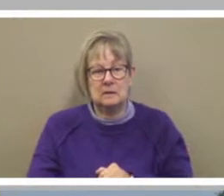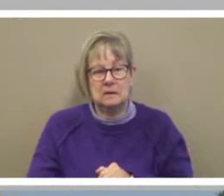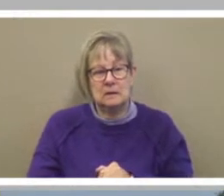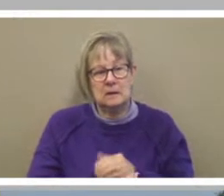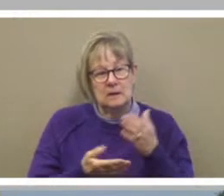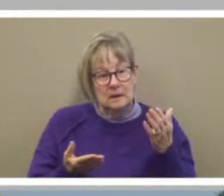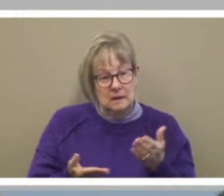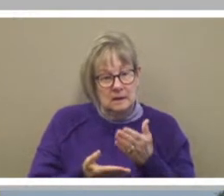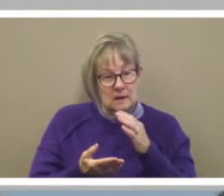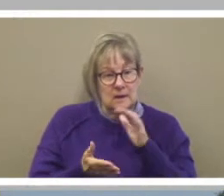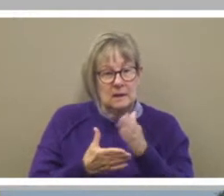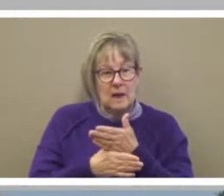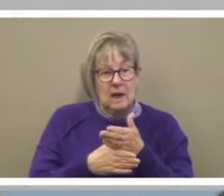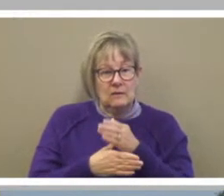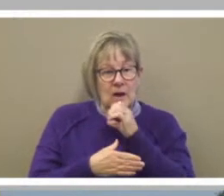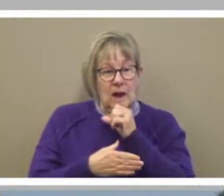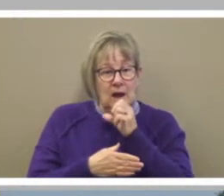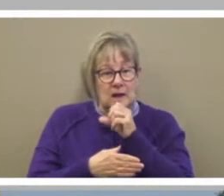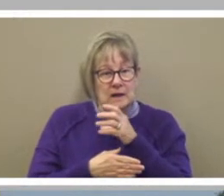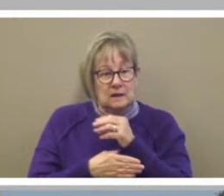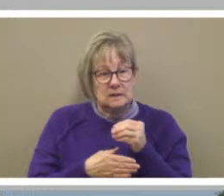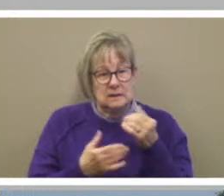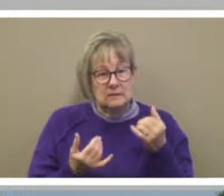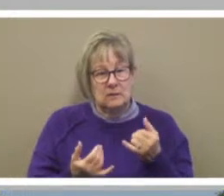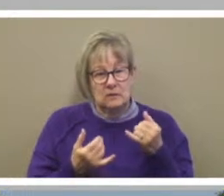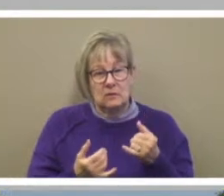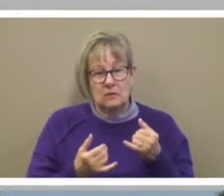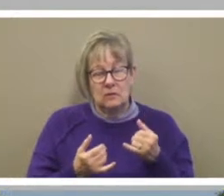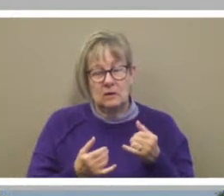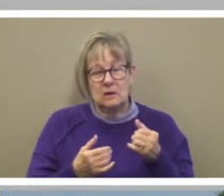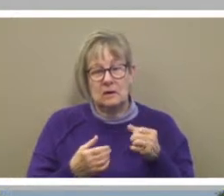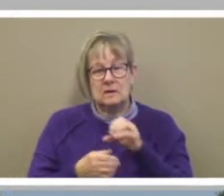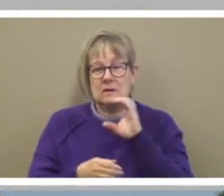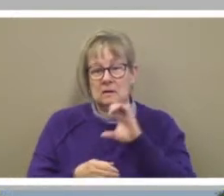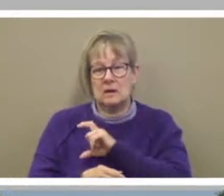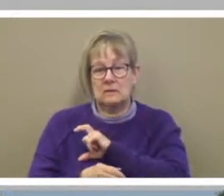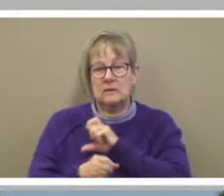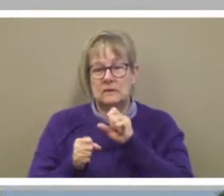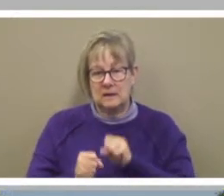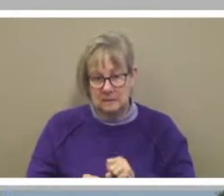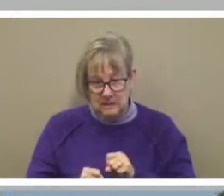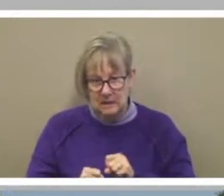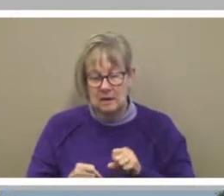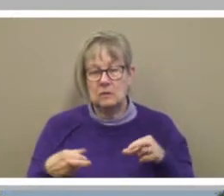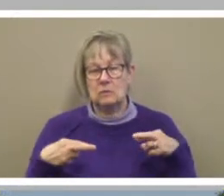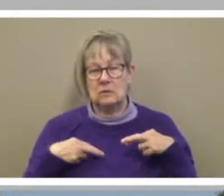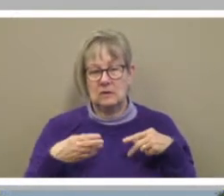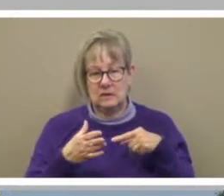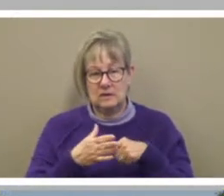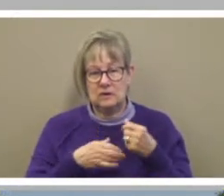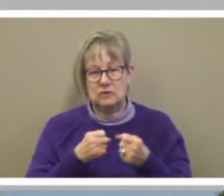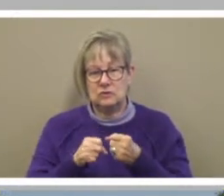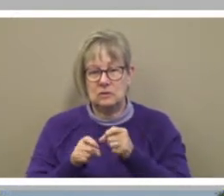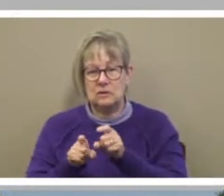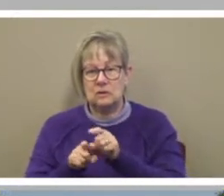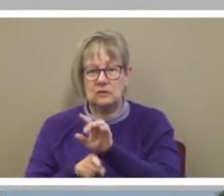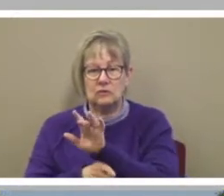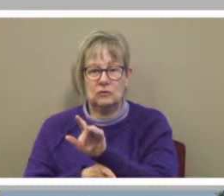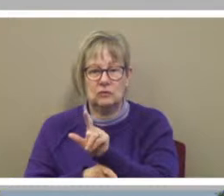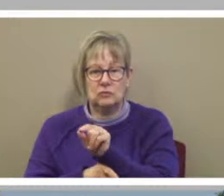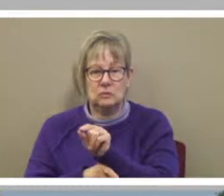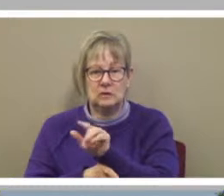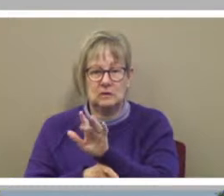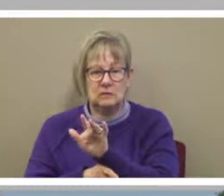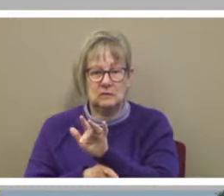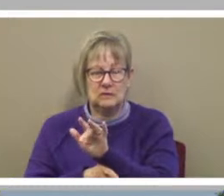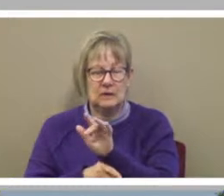So here's the average age and the current officers eligible for retirement both this year and in 2025. This